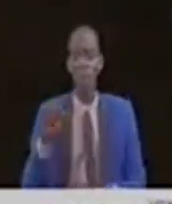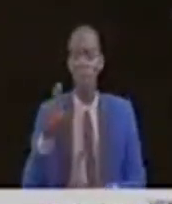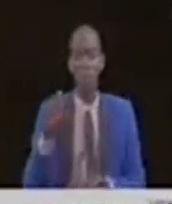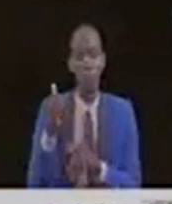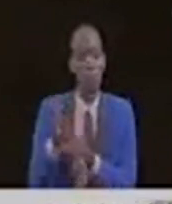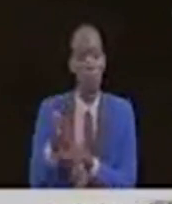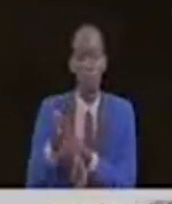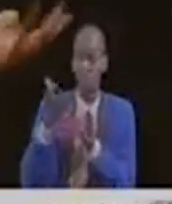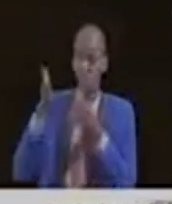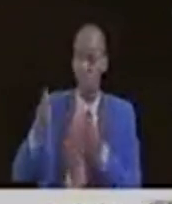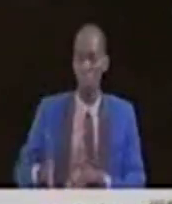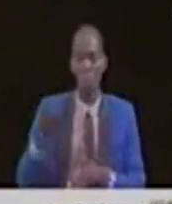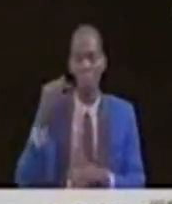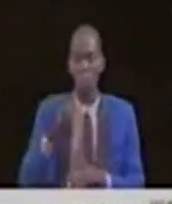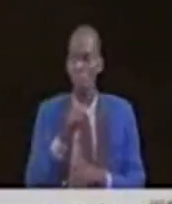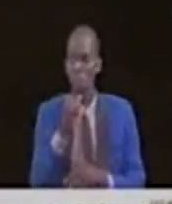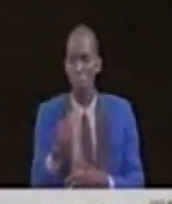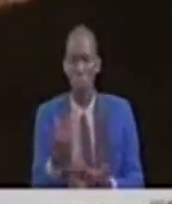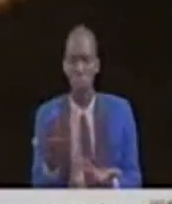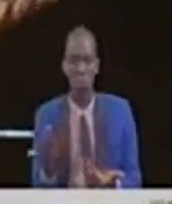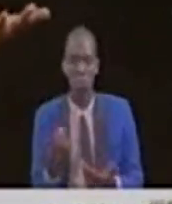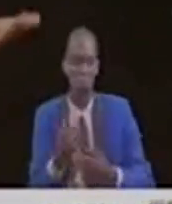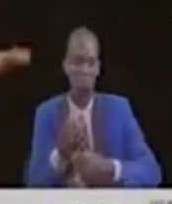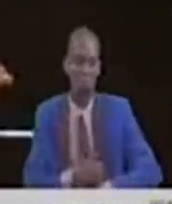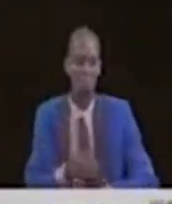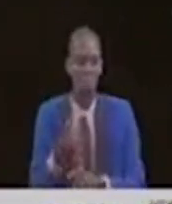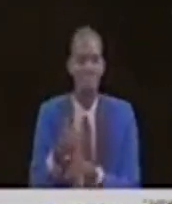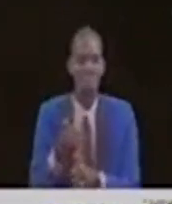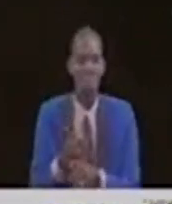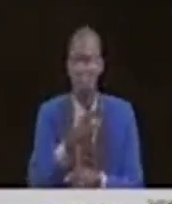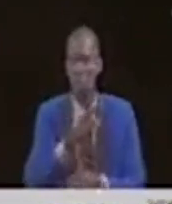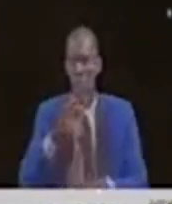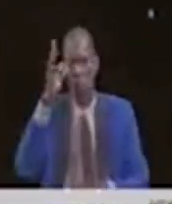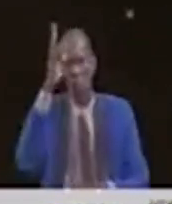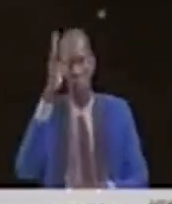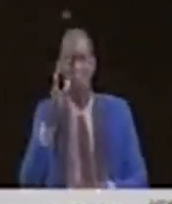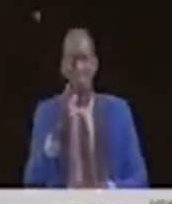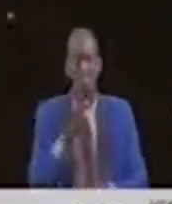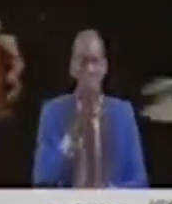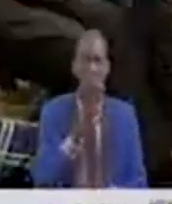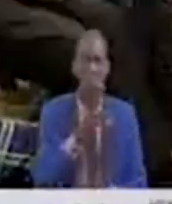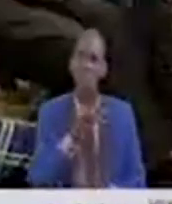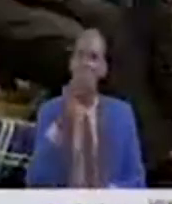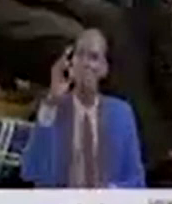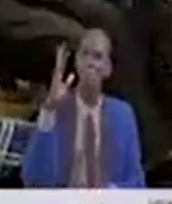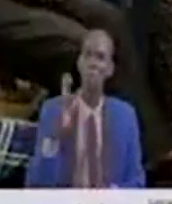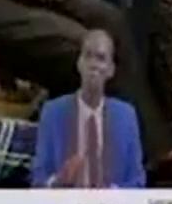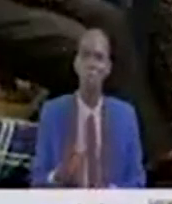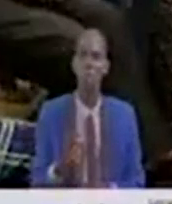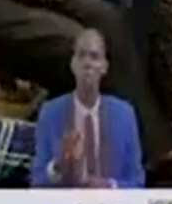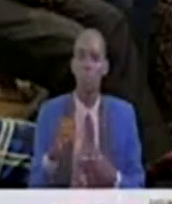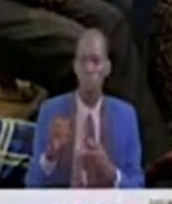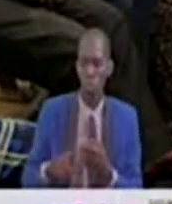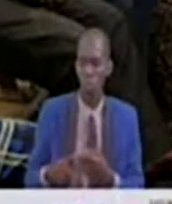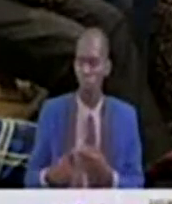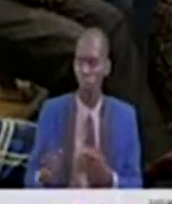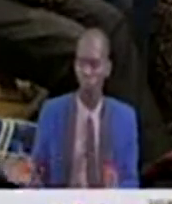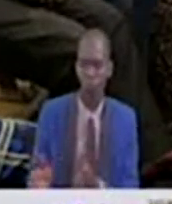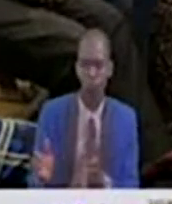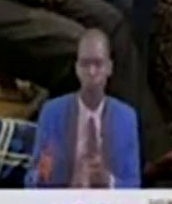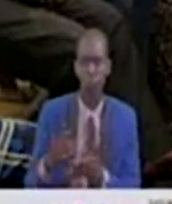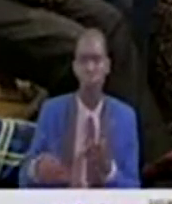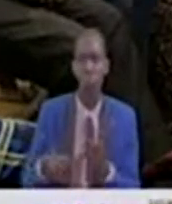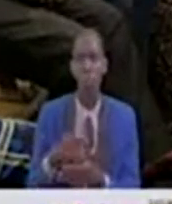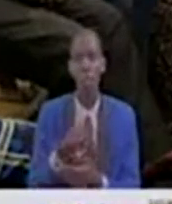over himself. No father, no mother, no brother, no pastor, no preacher. What watching over him. And when the